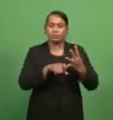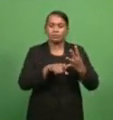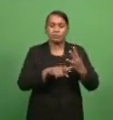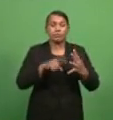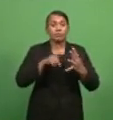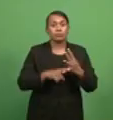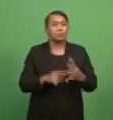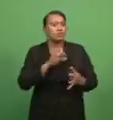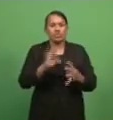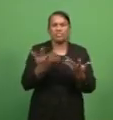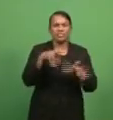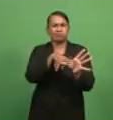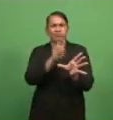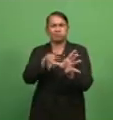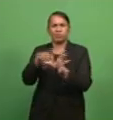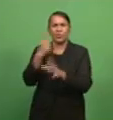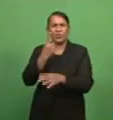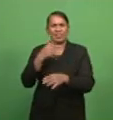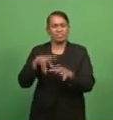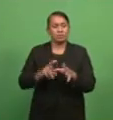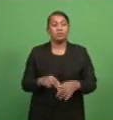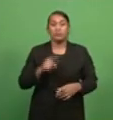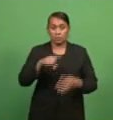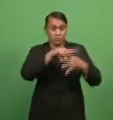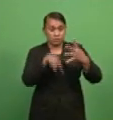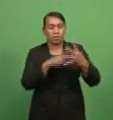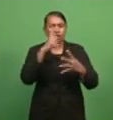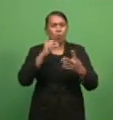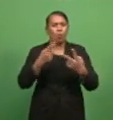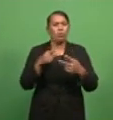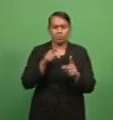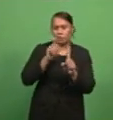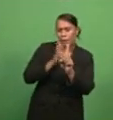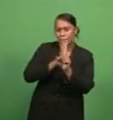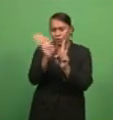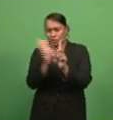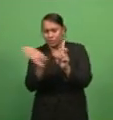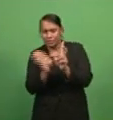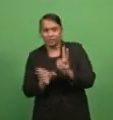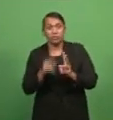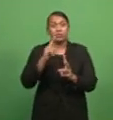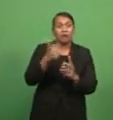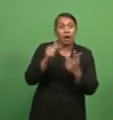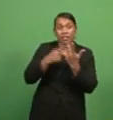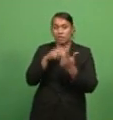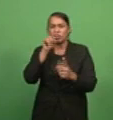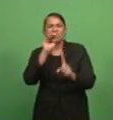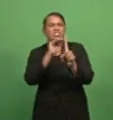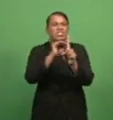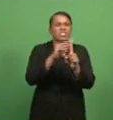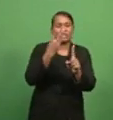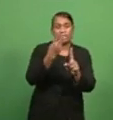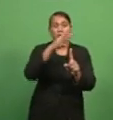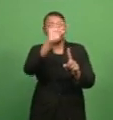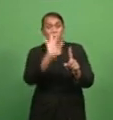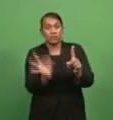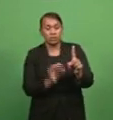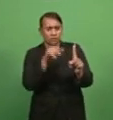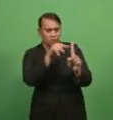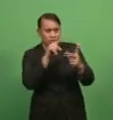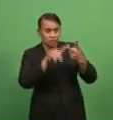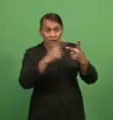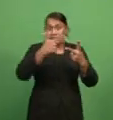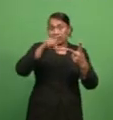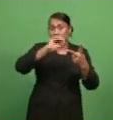unemployment are some of those 5 key grounds that we have. But we only touch from our 30%. 70% is preserved